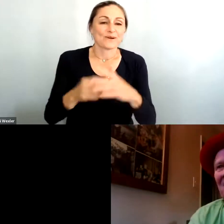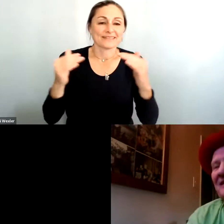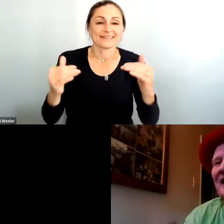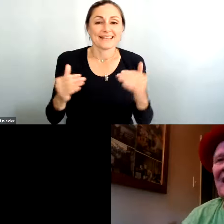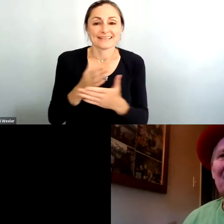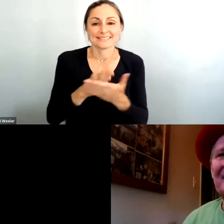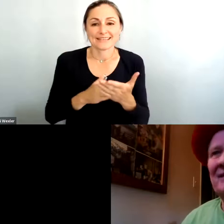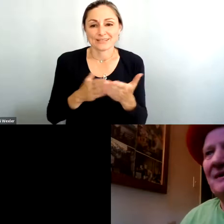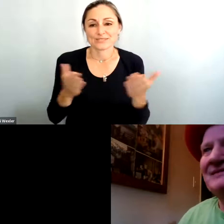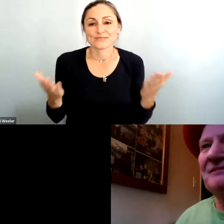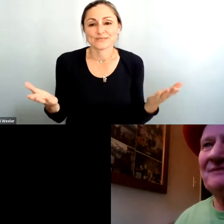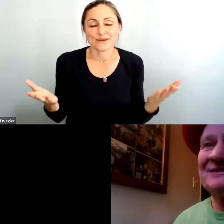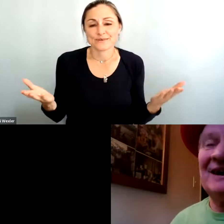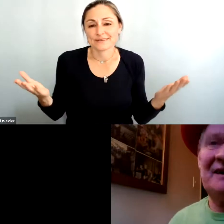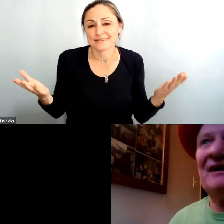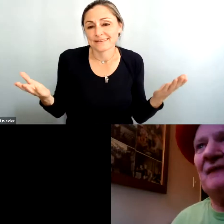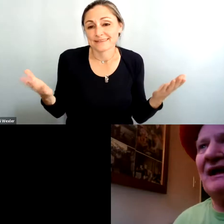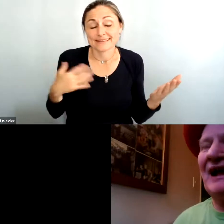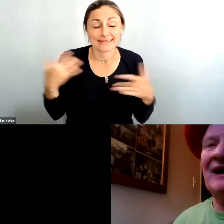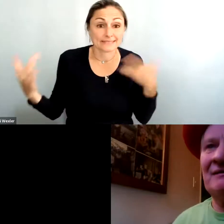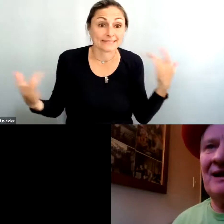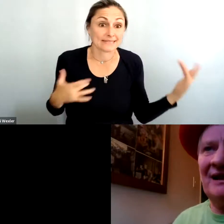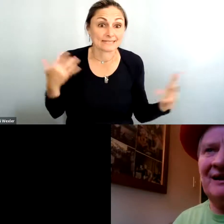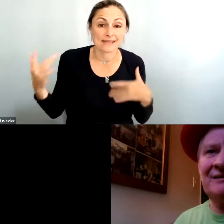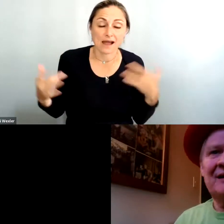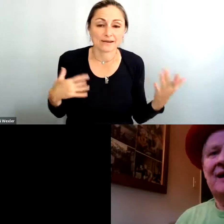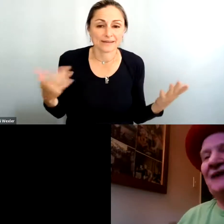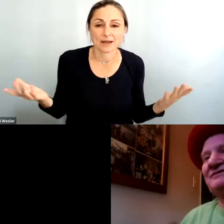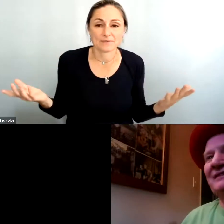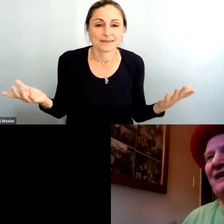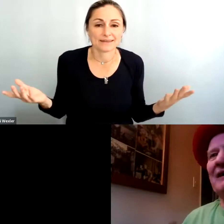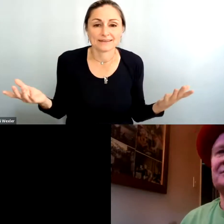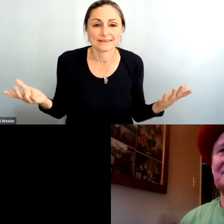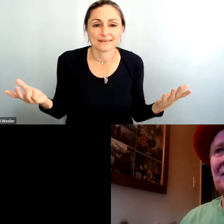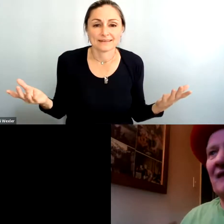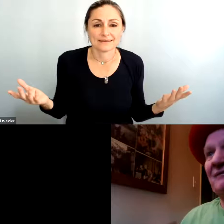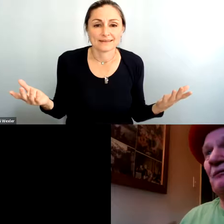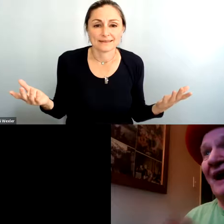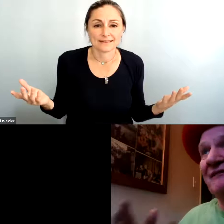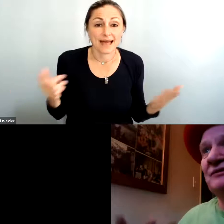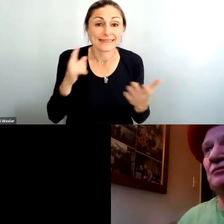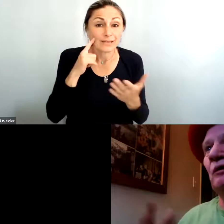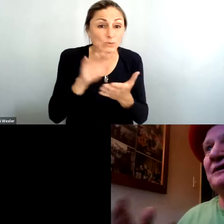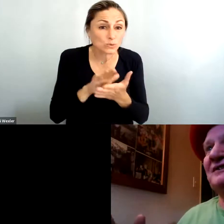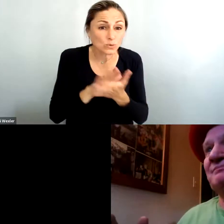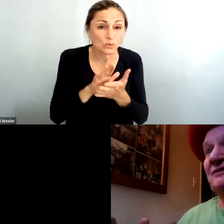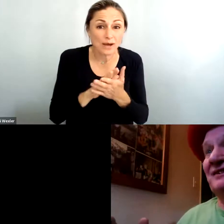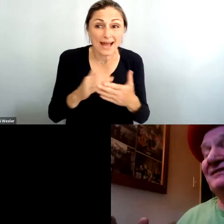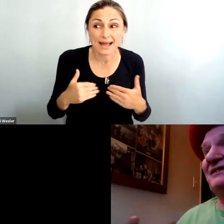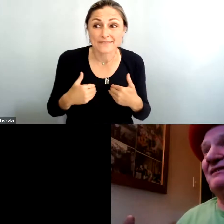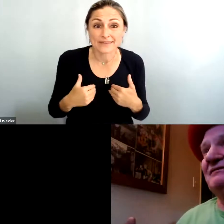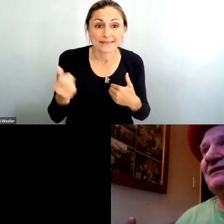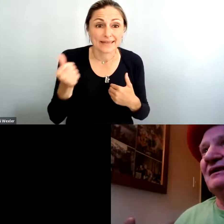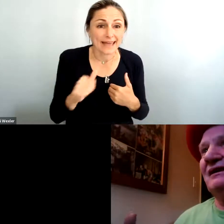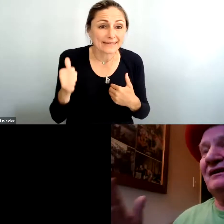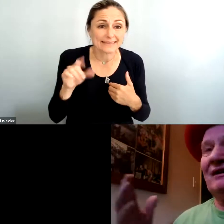so it's super exciting. I just think like a school having even just one of these projects,